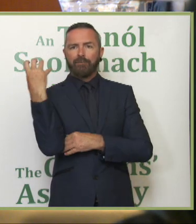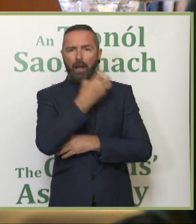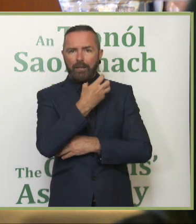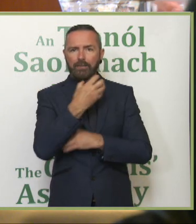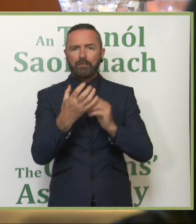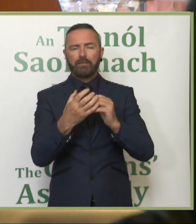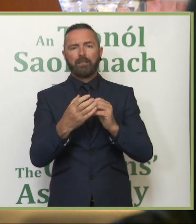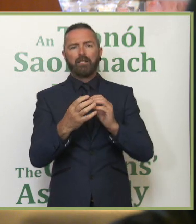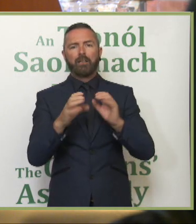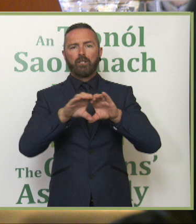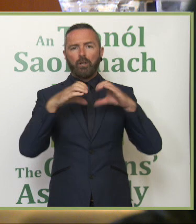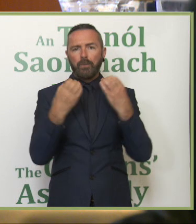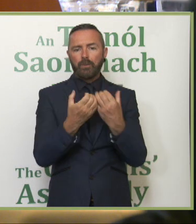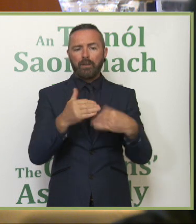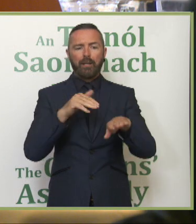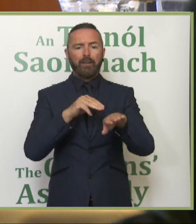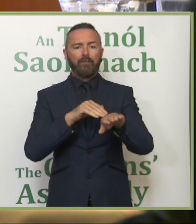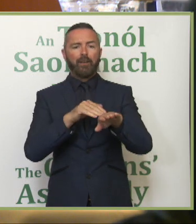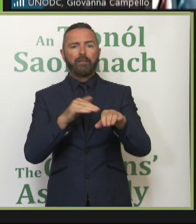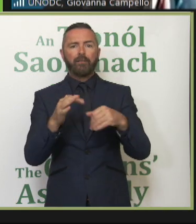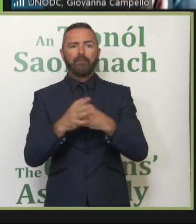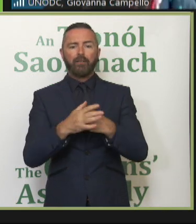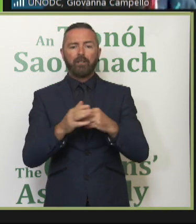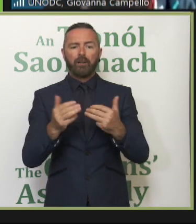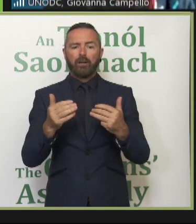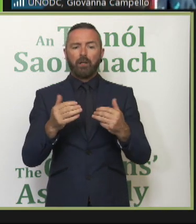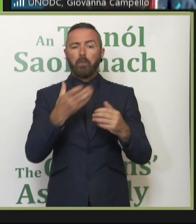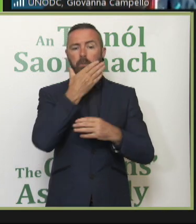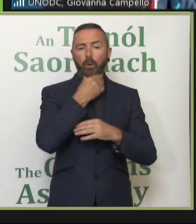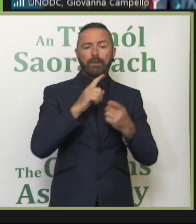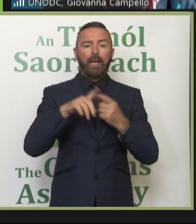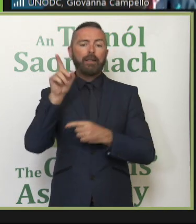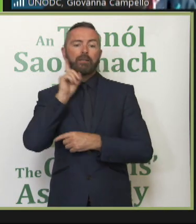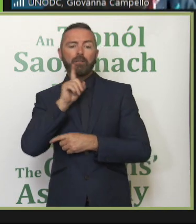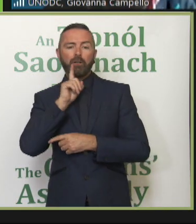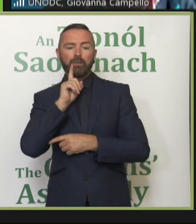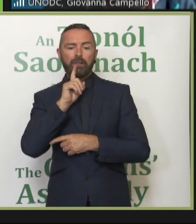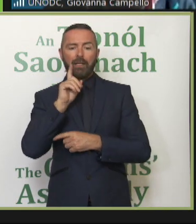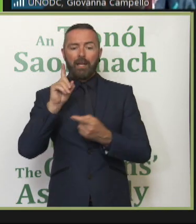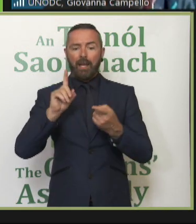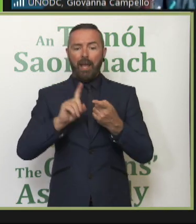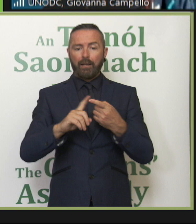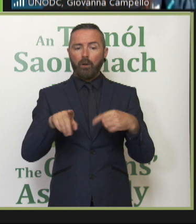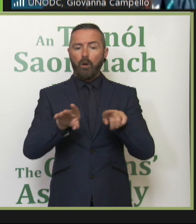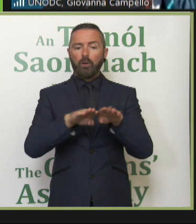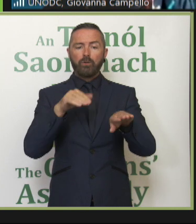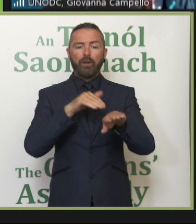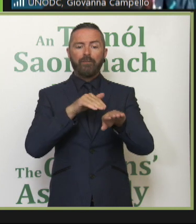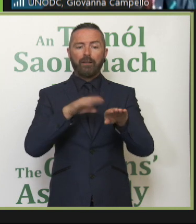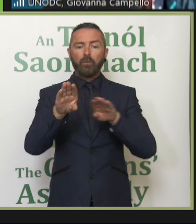have been found to be effective for both boys and girls. And they have been found to be effective also